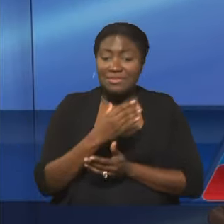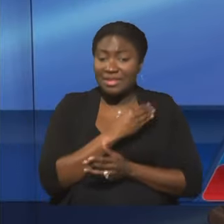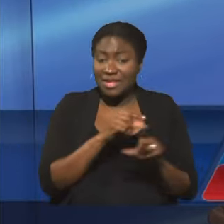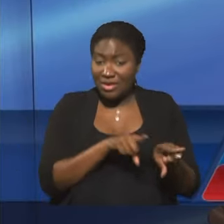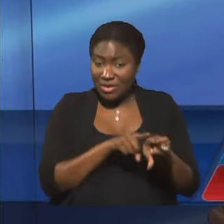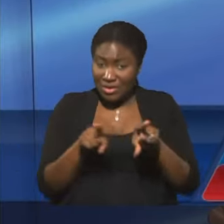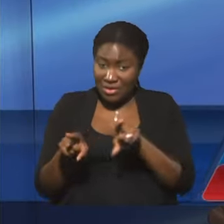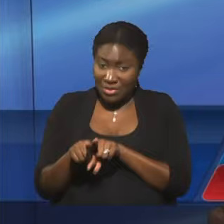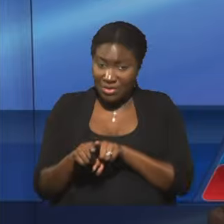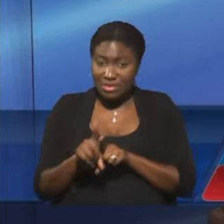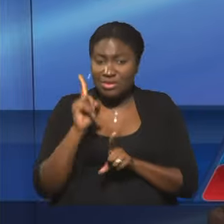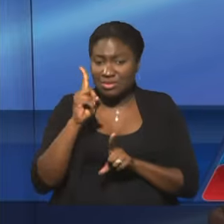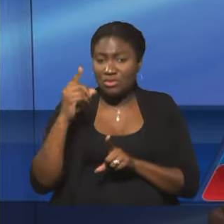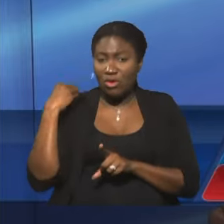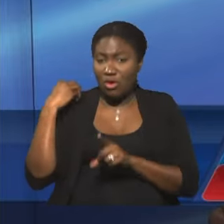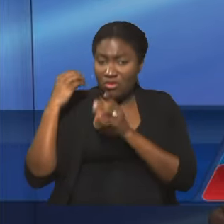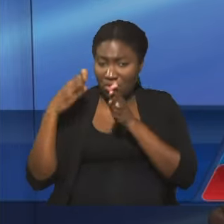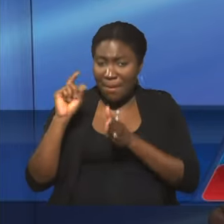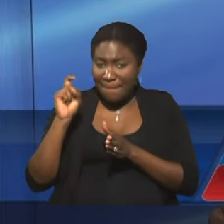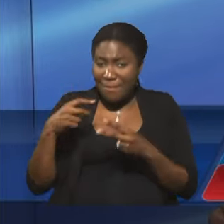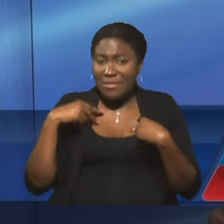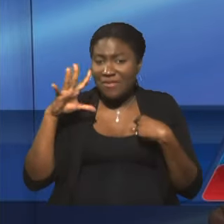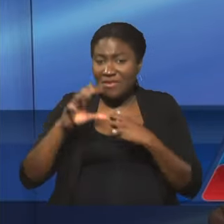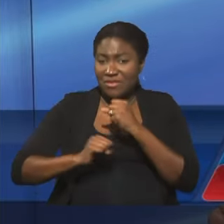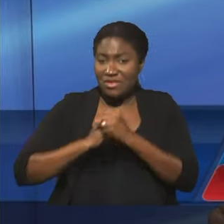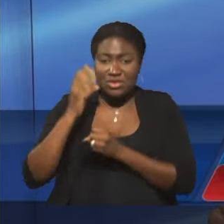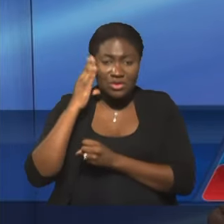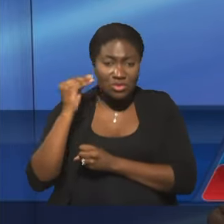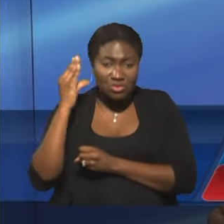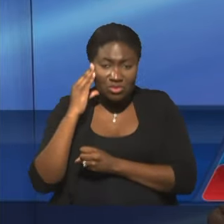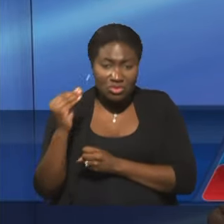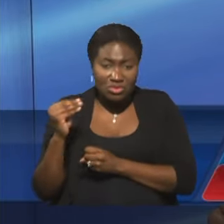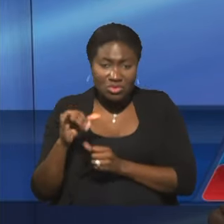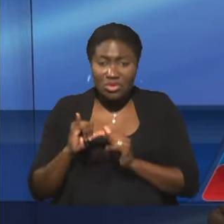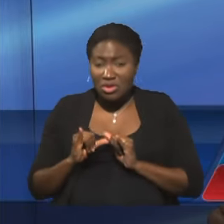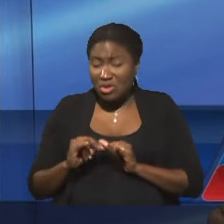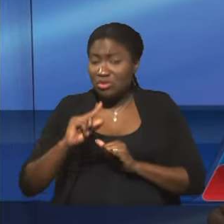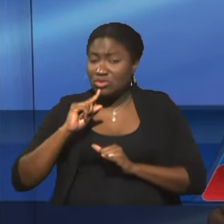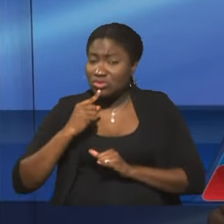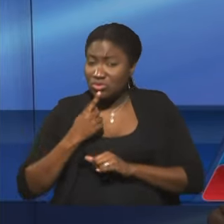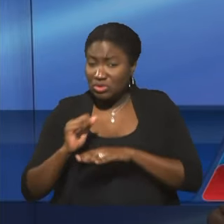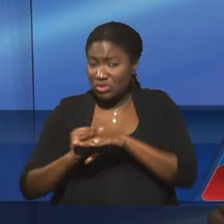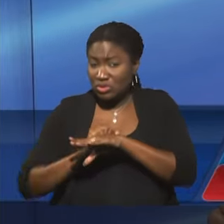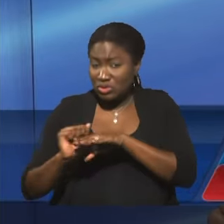Prospective special elite officers must have at least 5 years of experience,